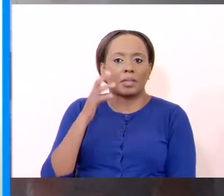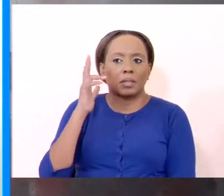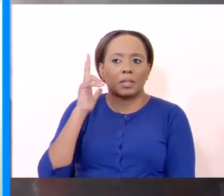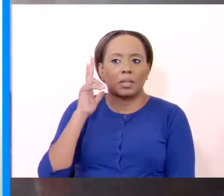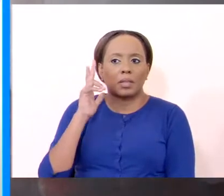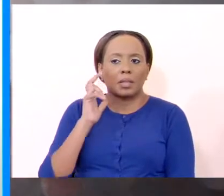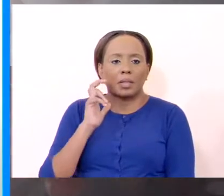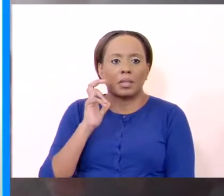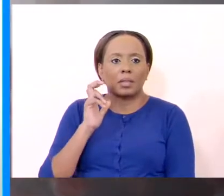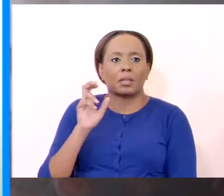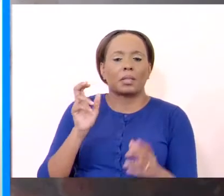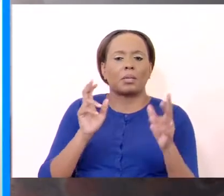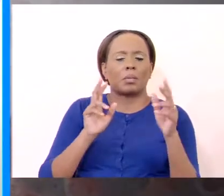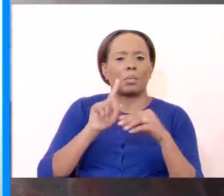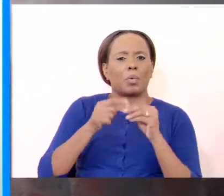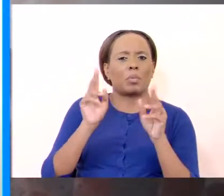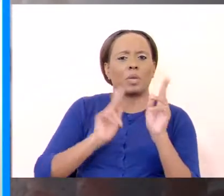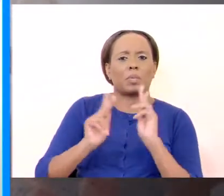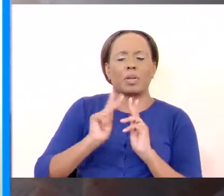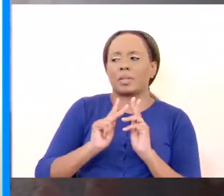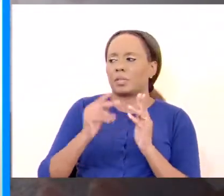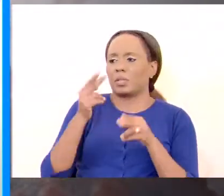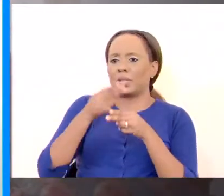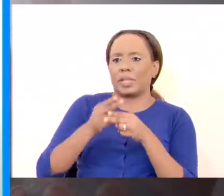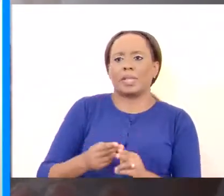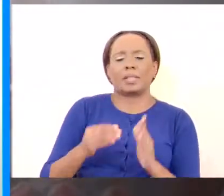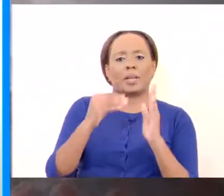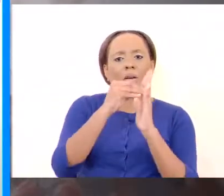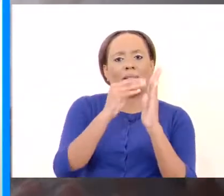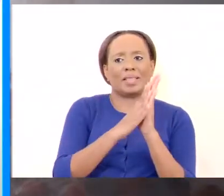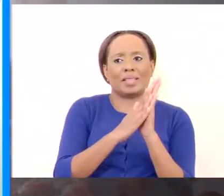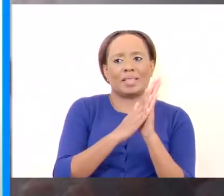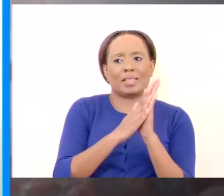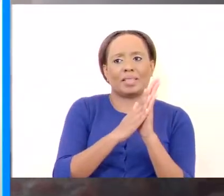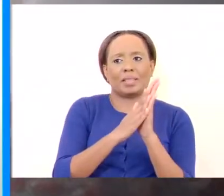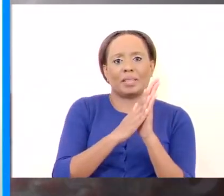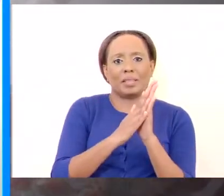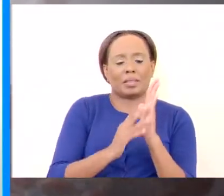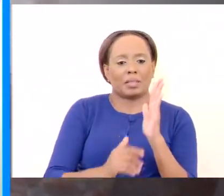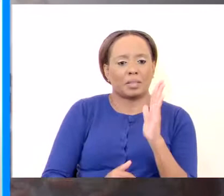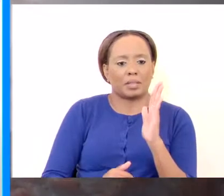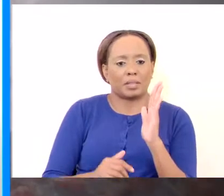indeed COVID-19 positive. Is it fictitious?